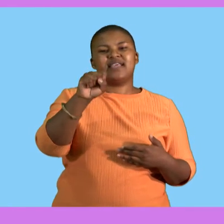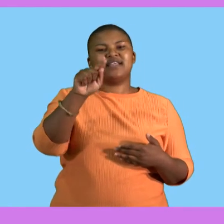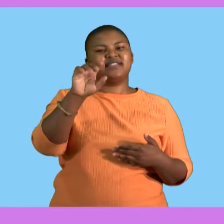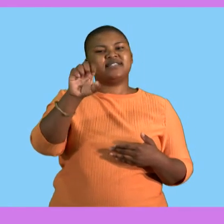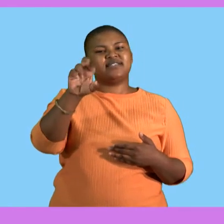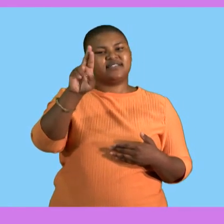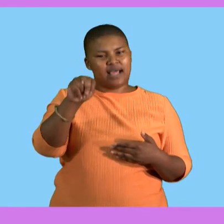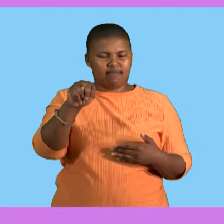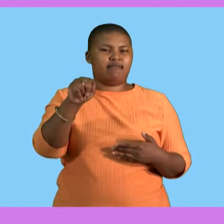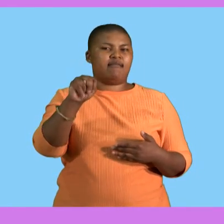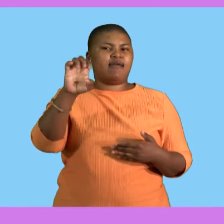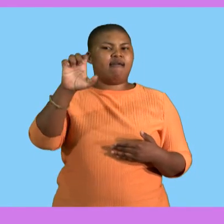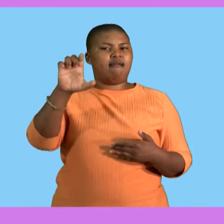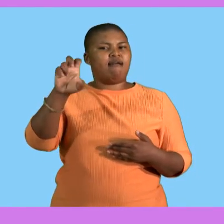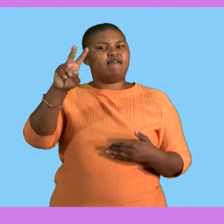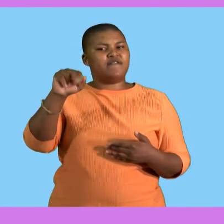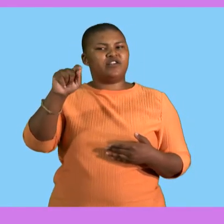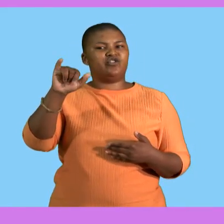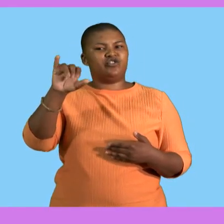eastern elevation.